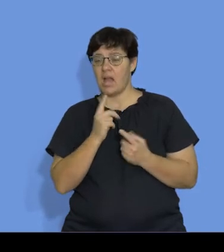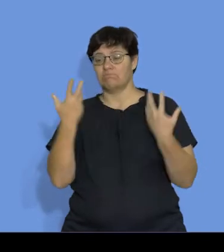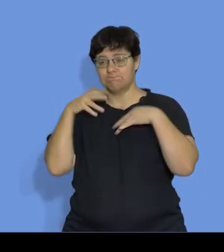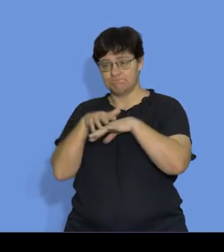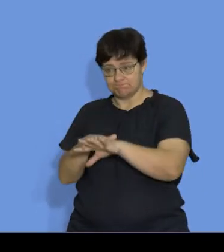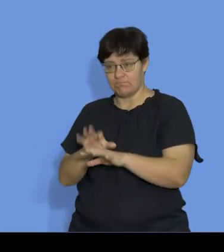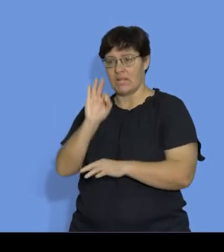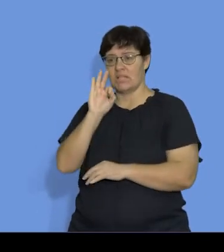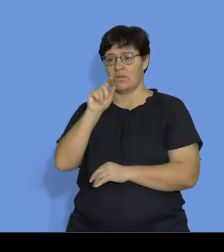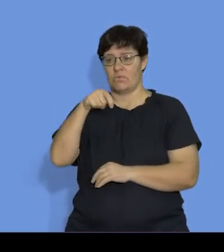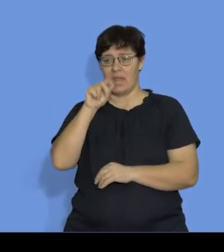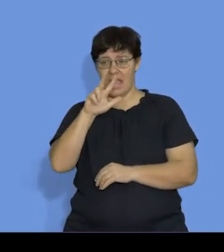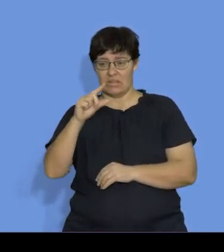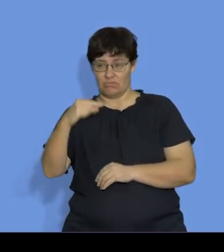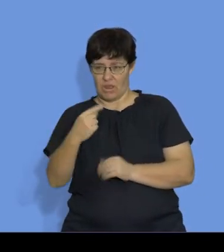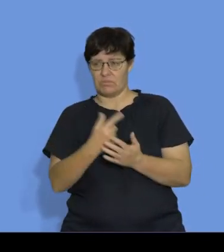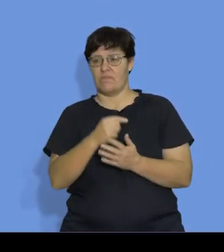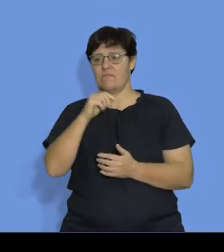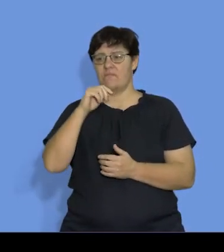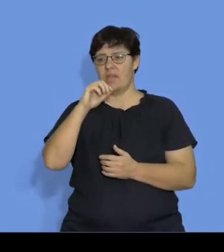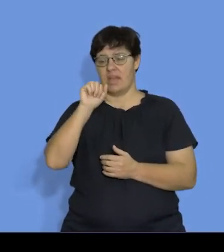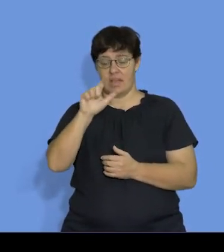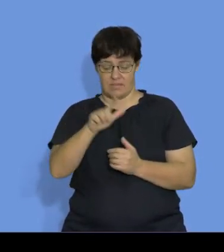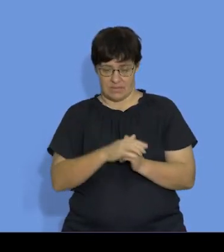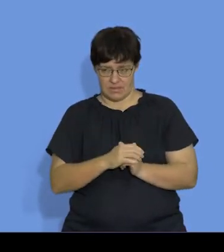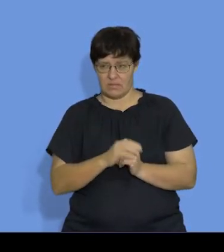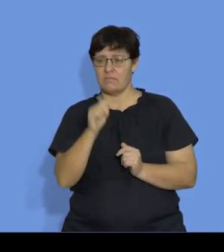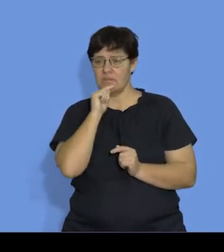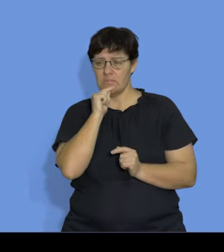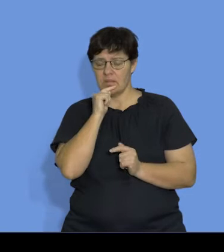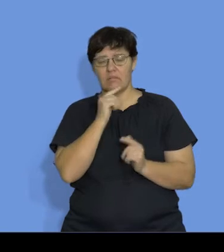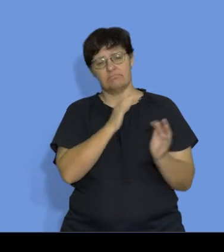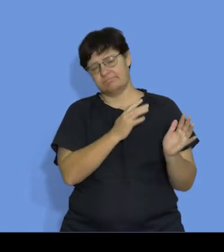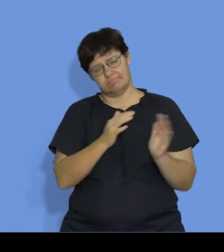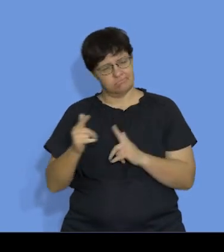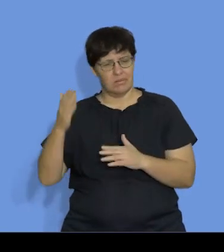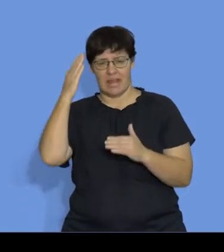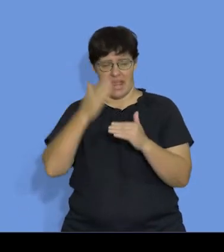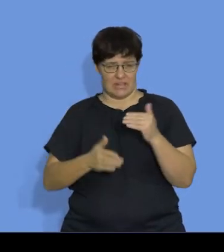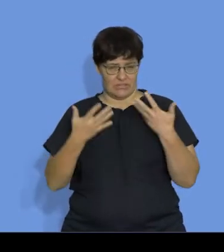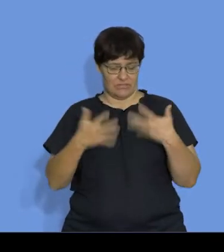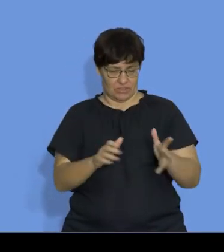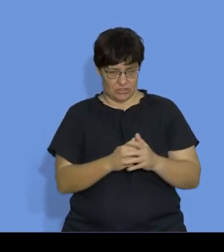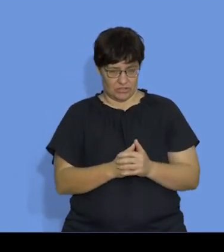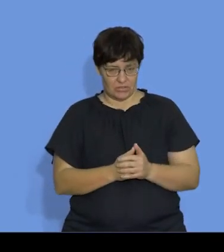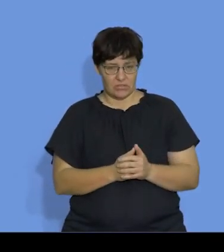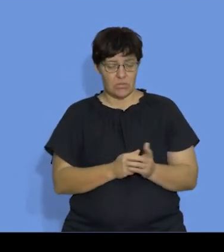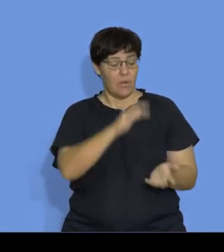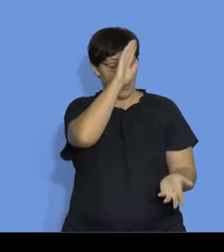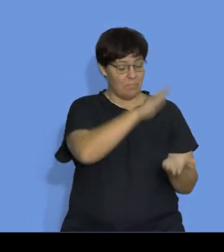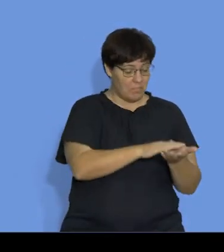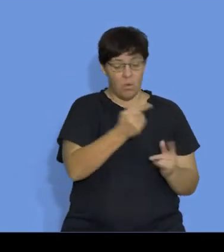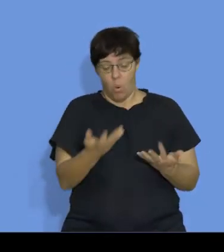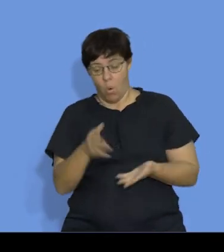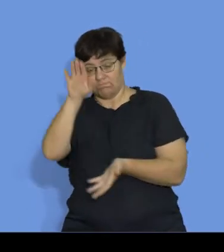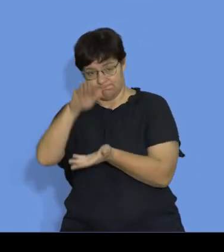to the balanced equation of reaction. So this reaction runs to completion. It means one of the 2 reactants actually gets used